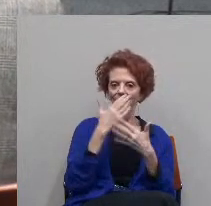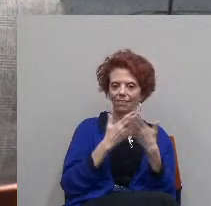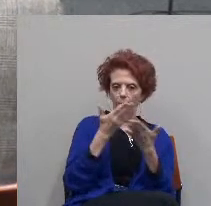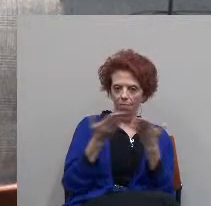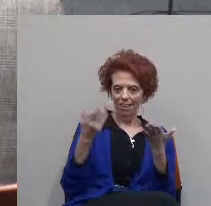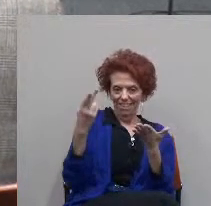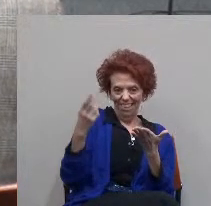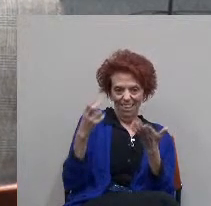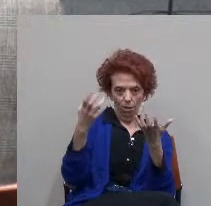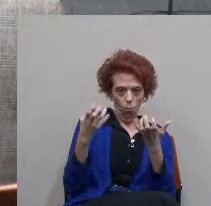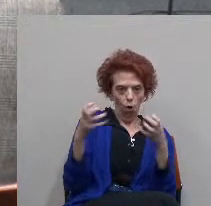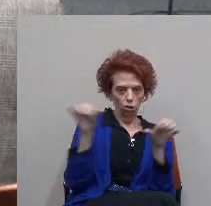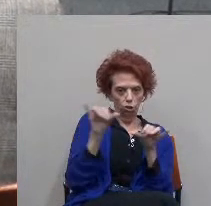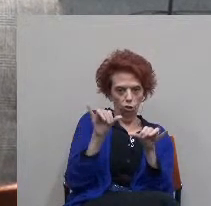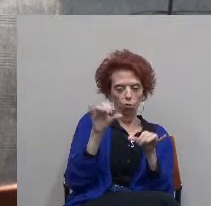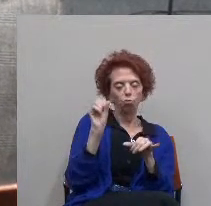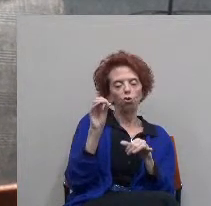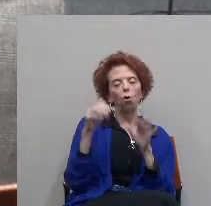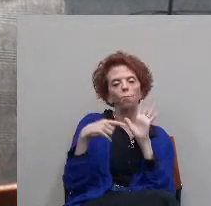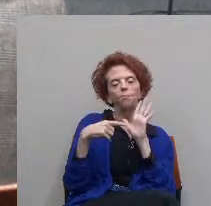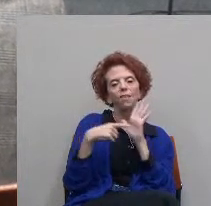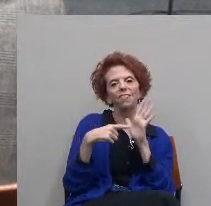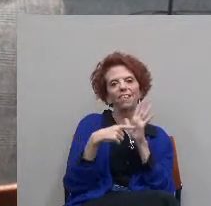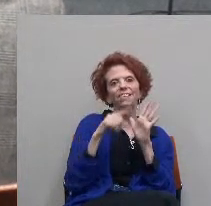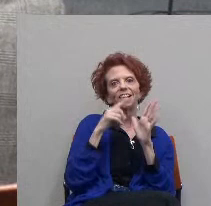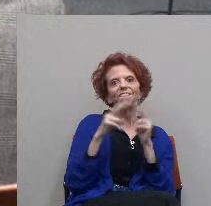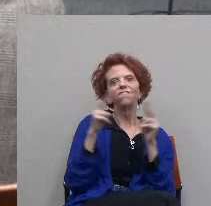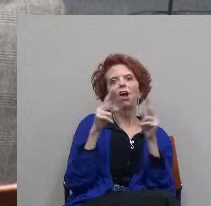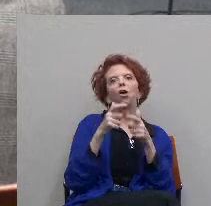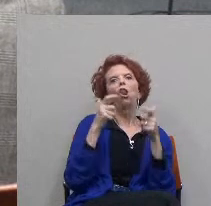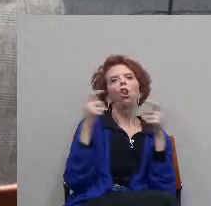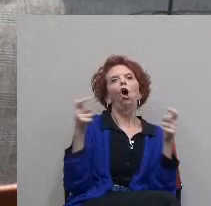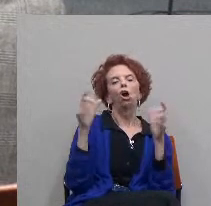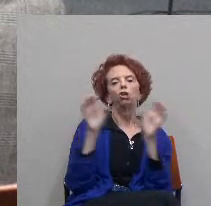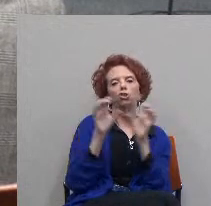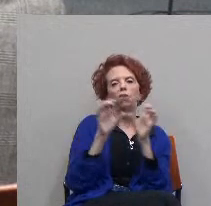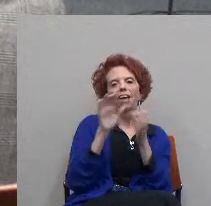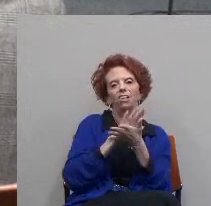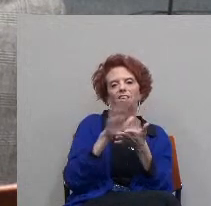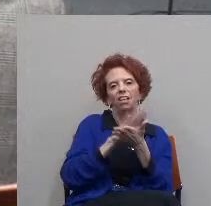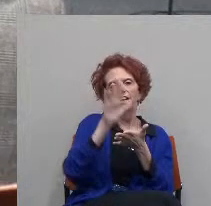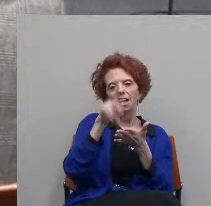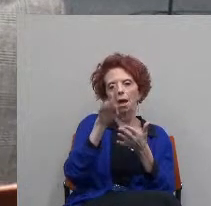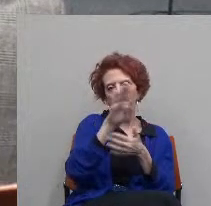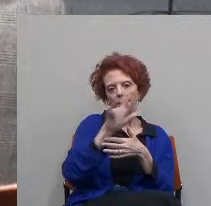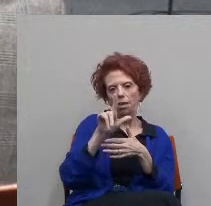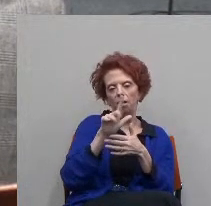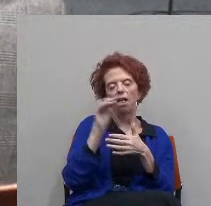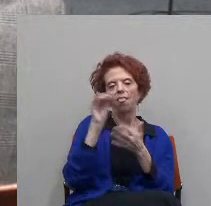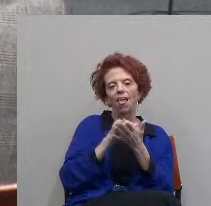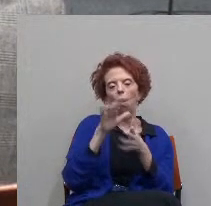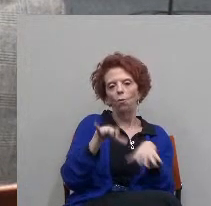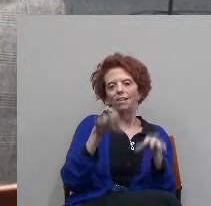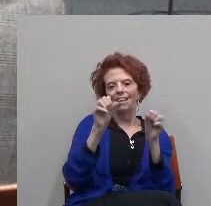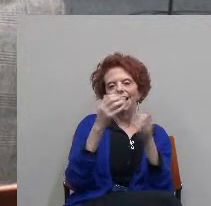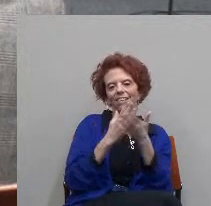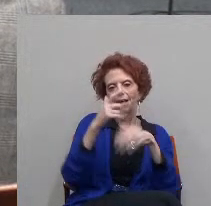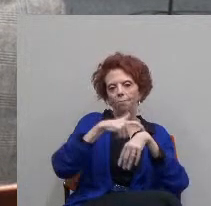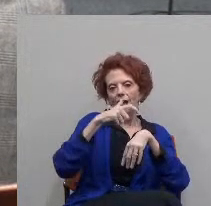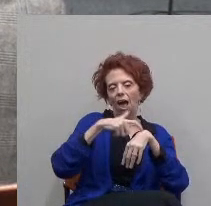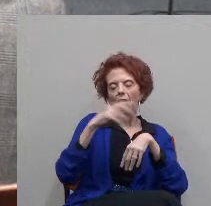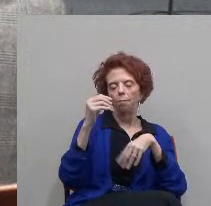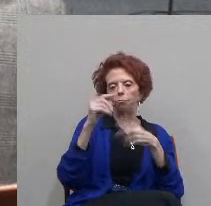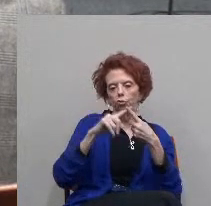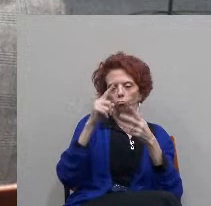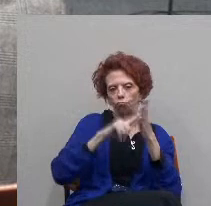to do in the bill as well. So this is a very large certification cleanup bill, which would take some time to dig into,